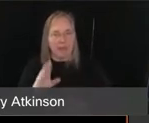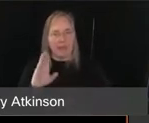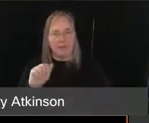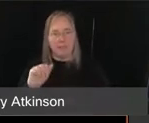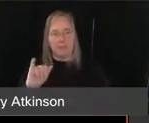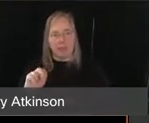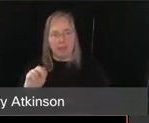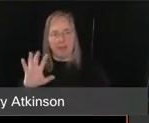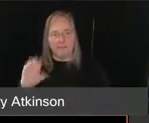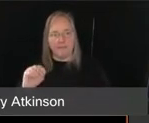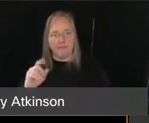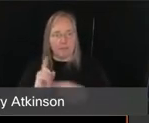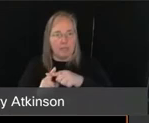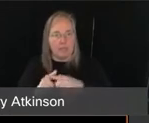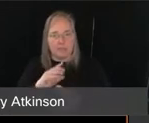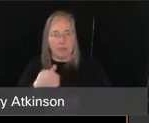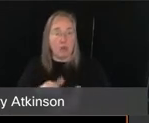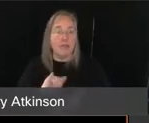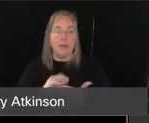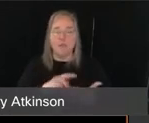complete.